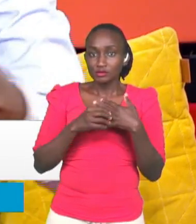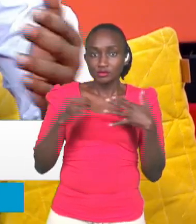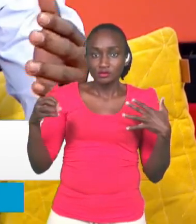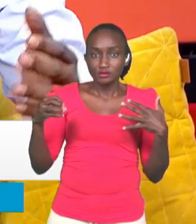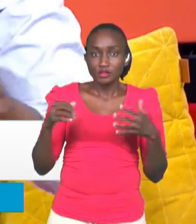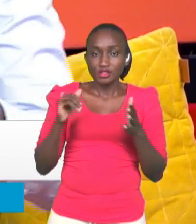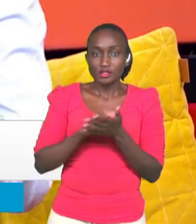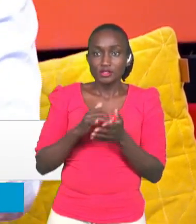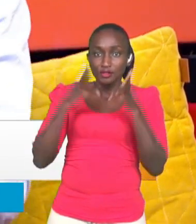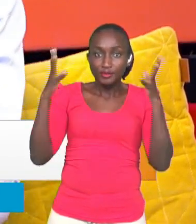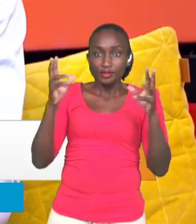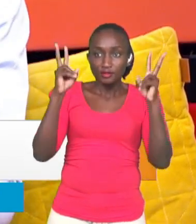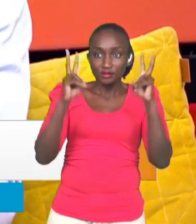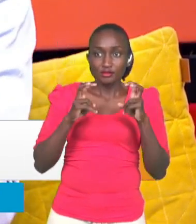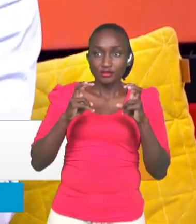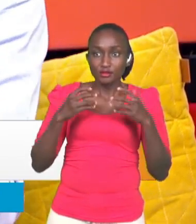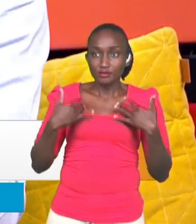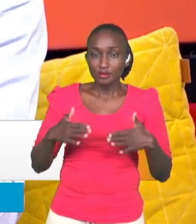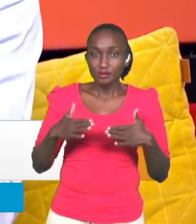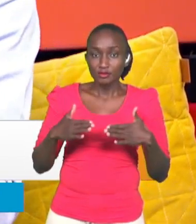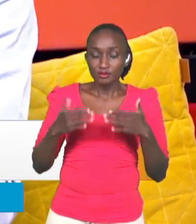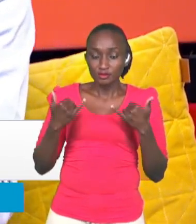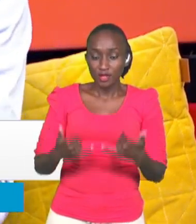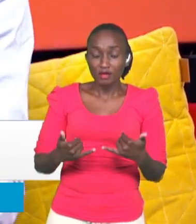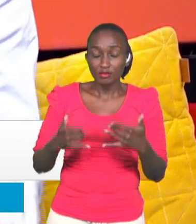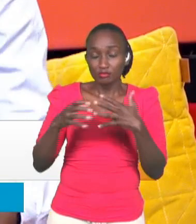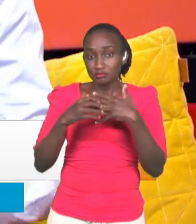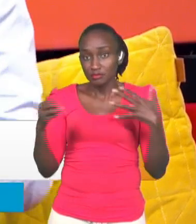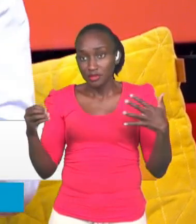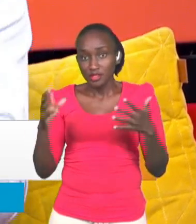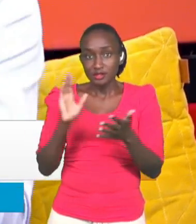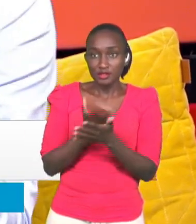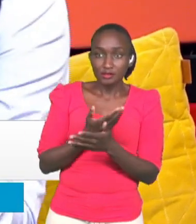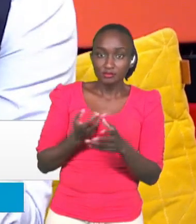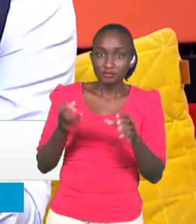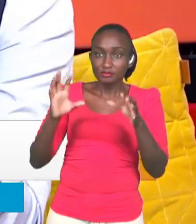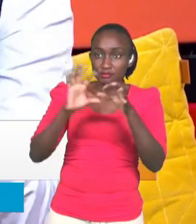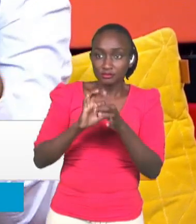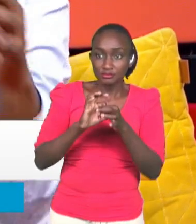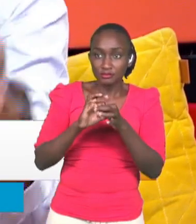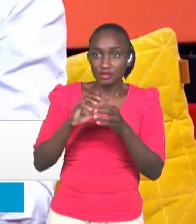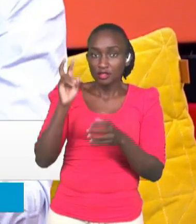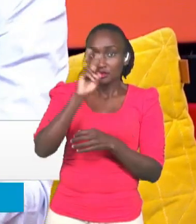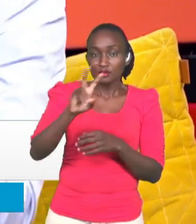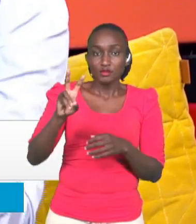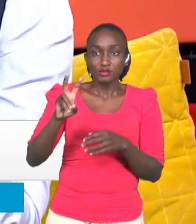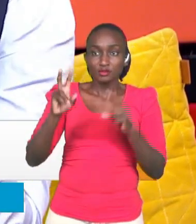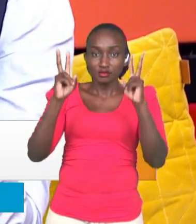very broad topic. As you're speaking, some people are divorcing right now. Some are actually hooking up. But looking at the whole